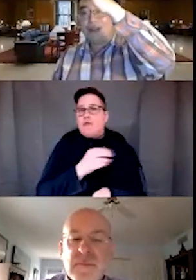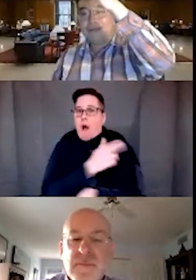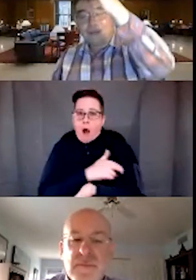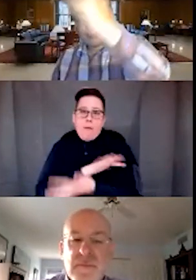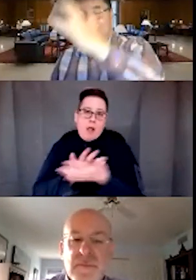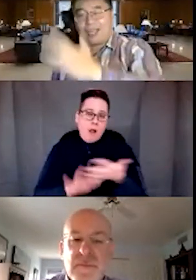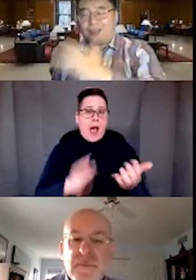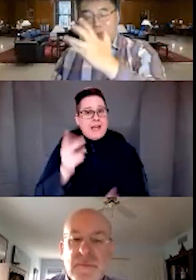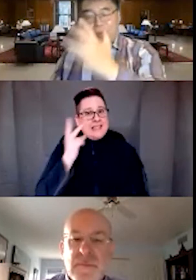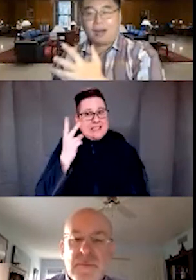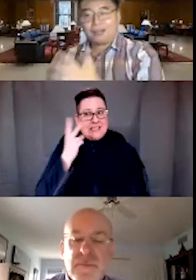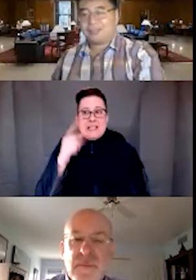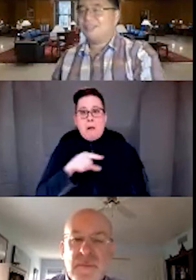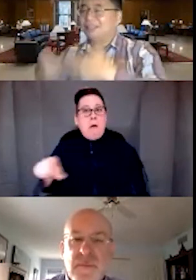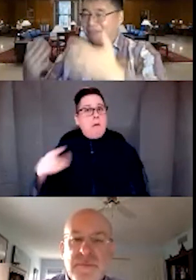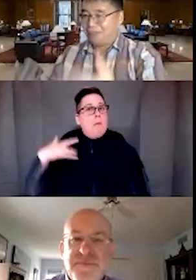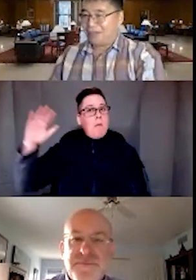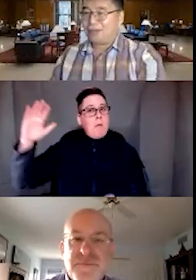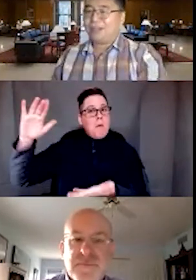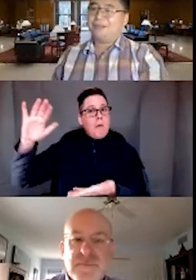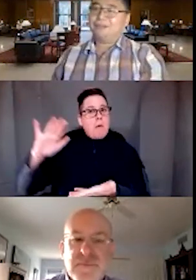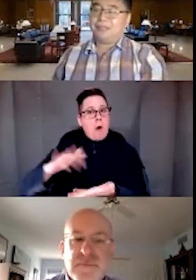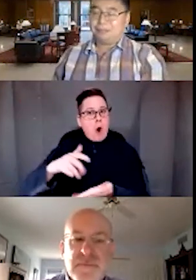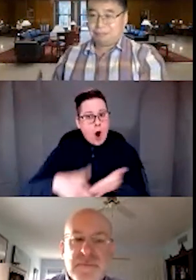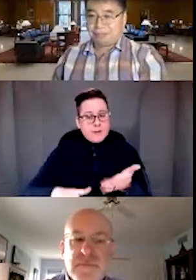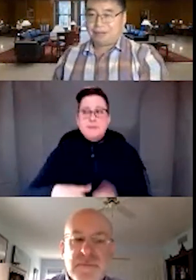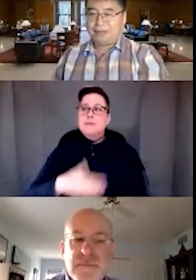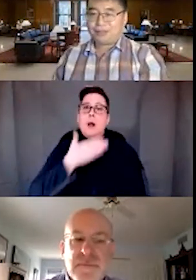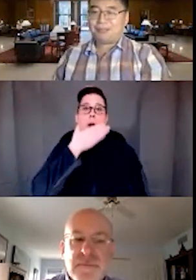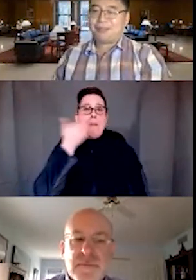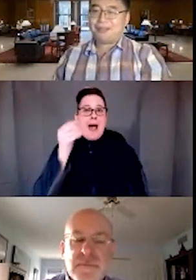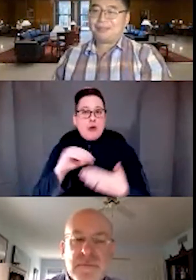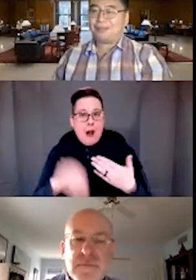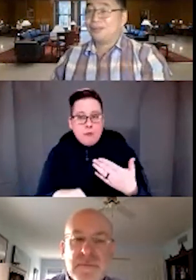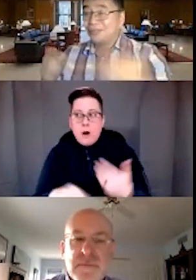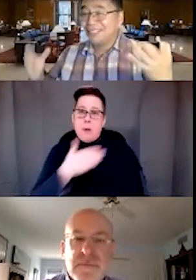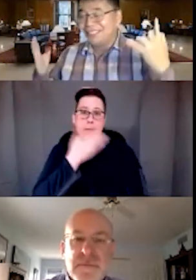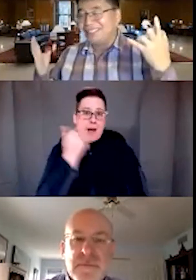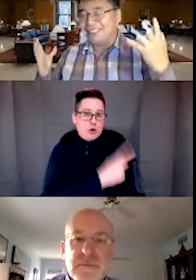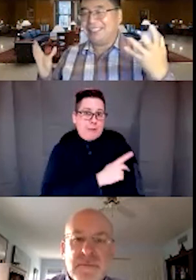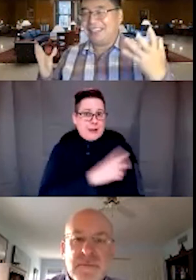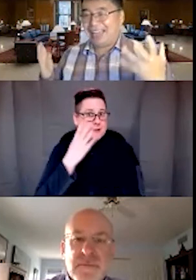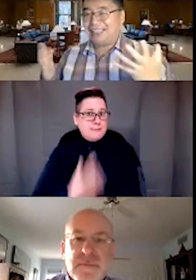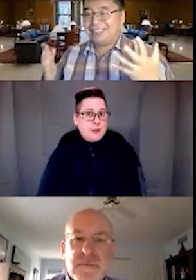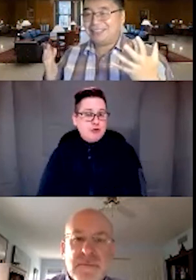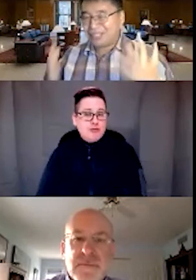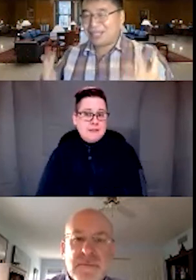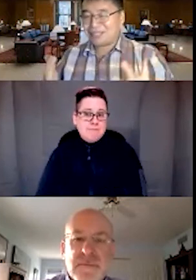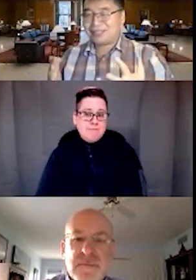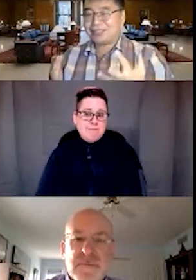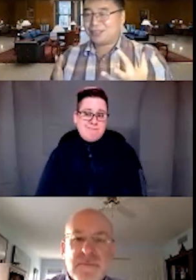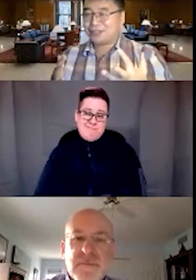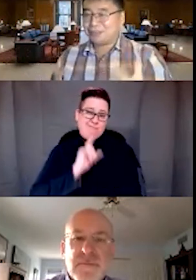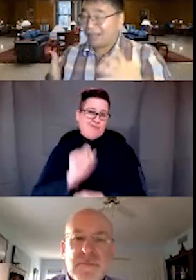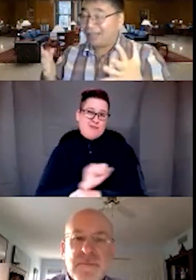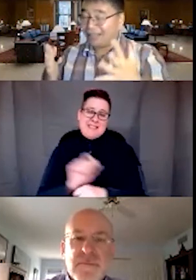trajectory of lower cost, better outcome, and better patient experience, right? So it really comes down